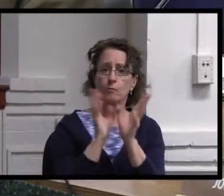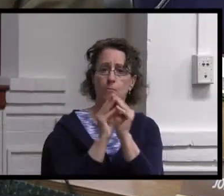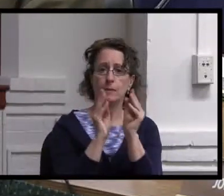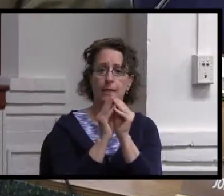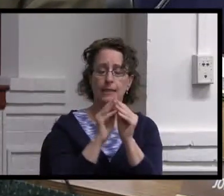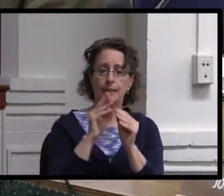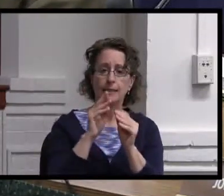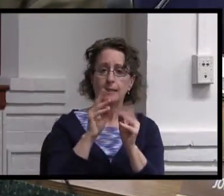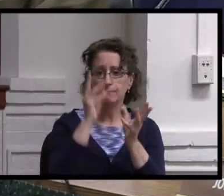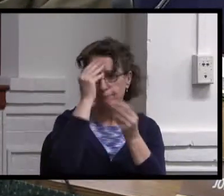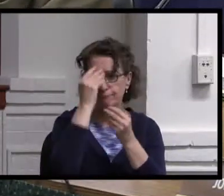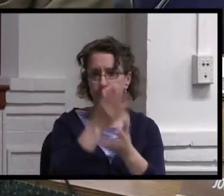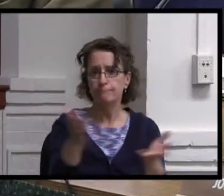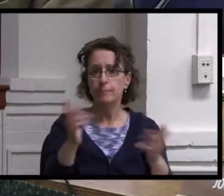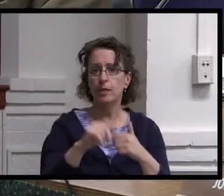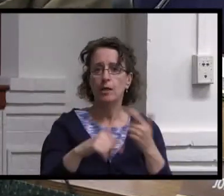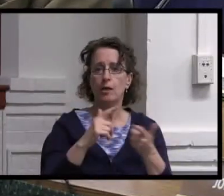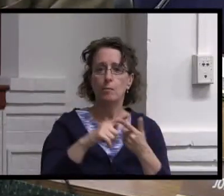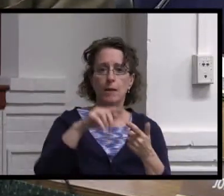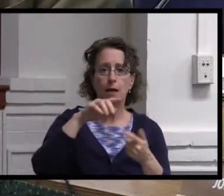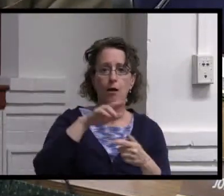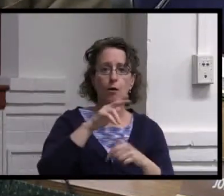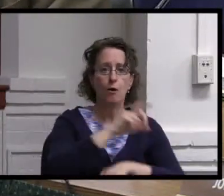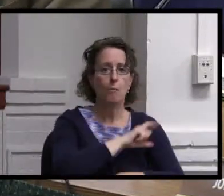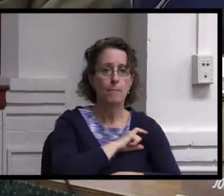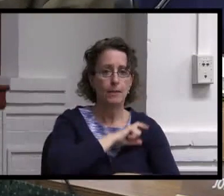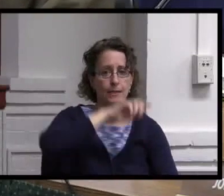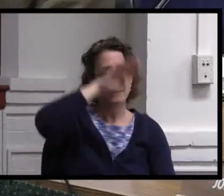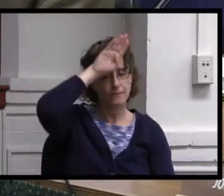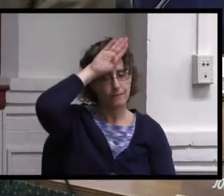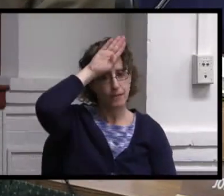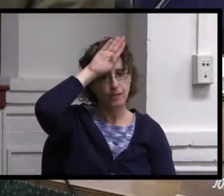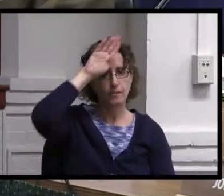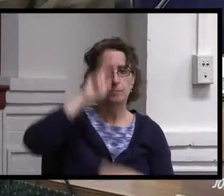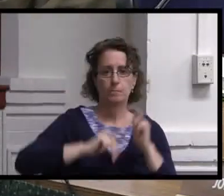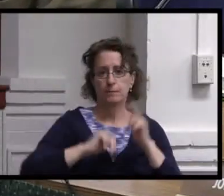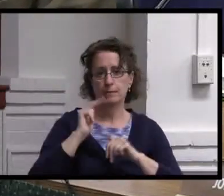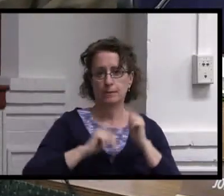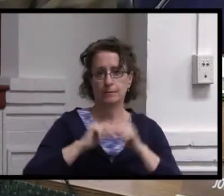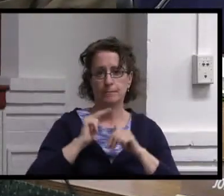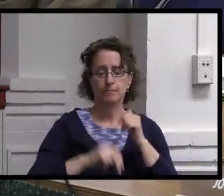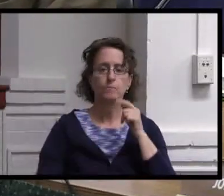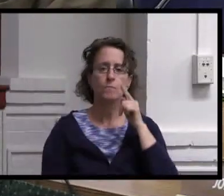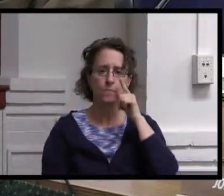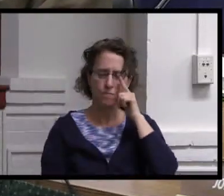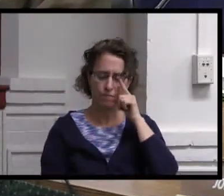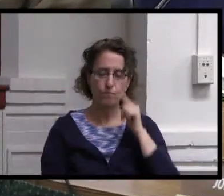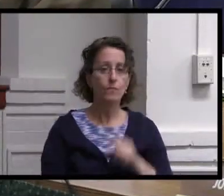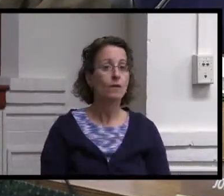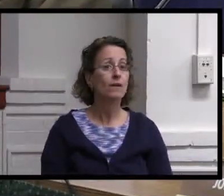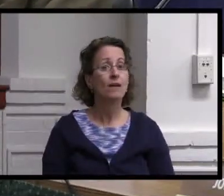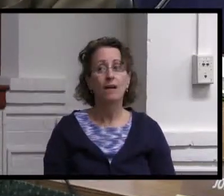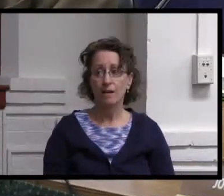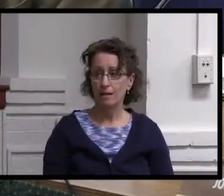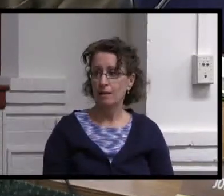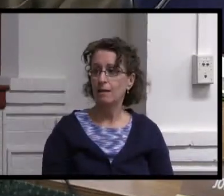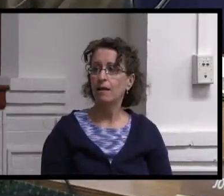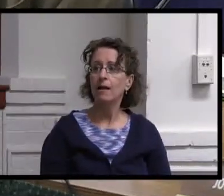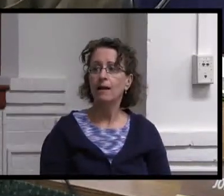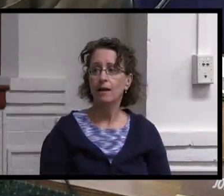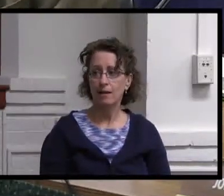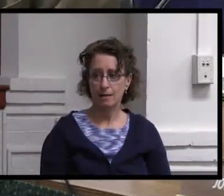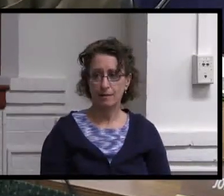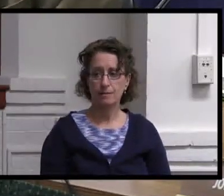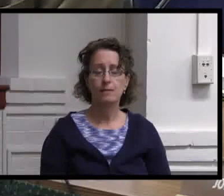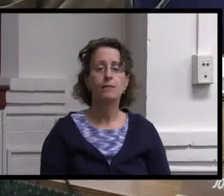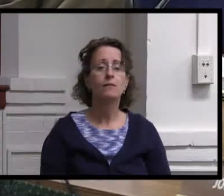police facilities project. You are going to have that regular update. And this evening, unlike many of the other updates, we're also